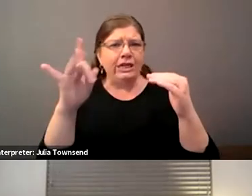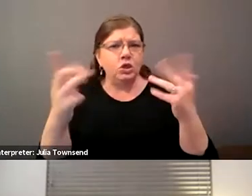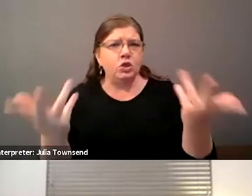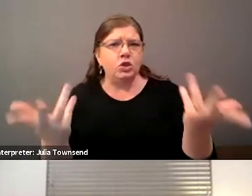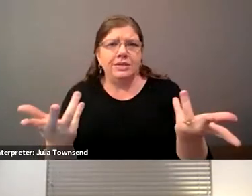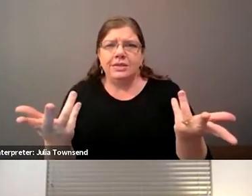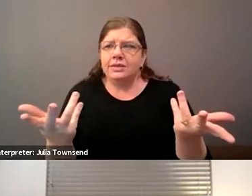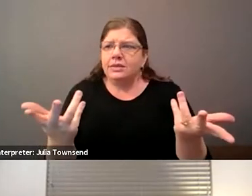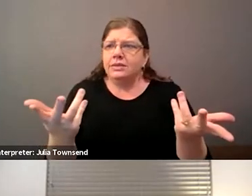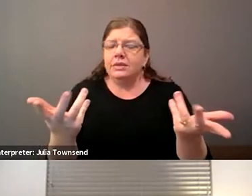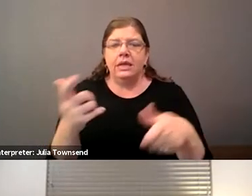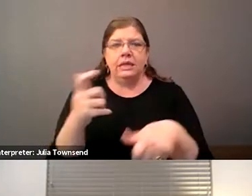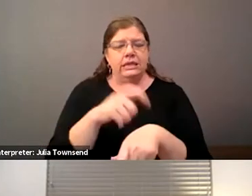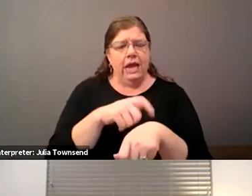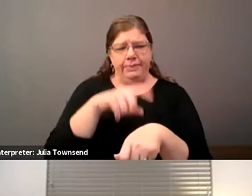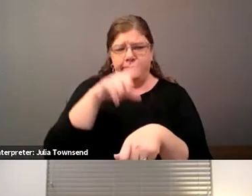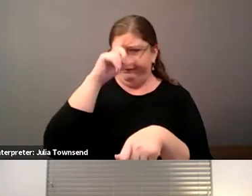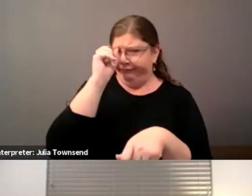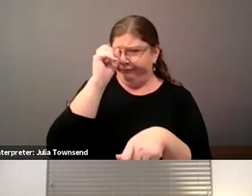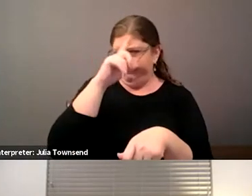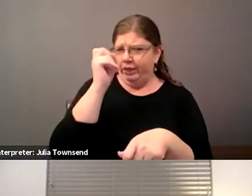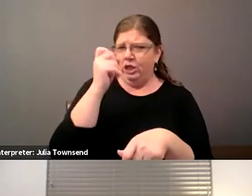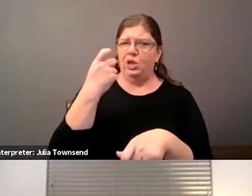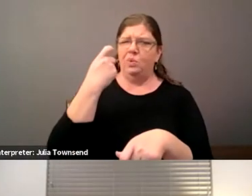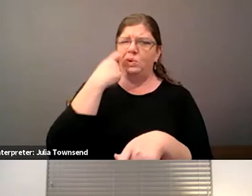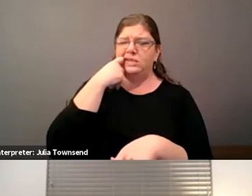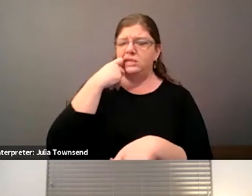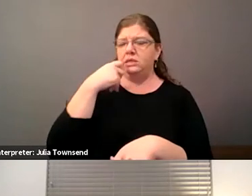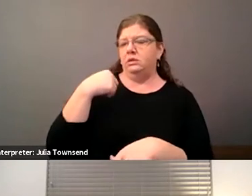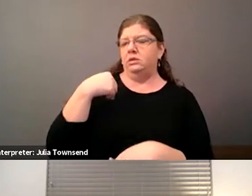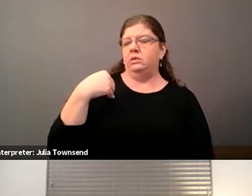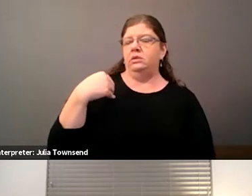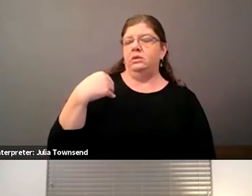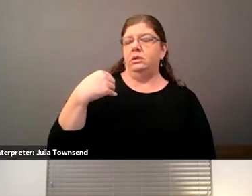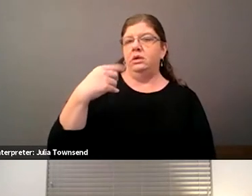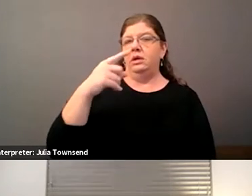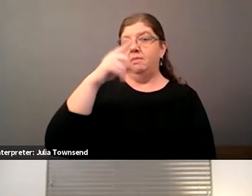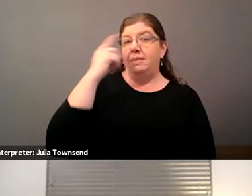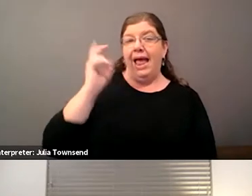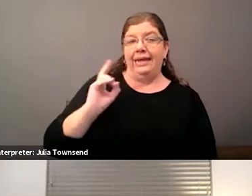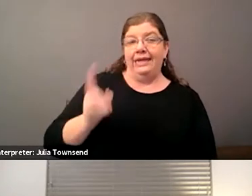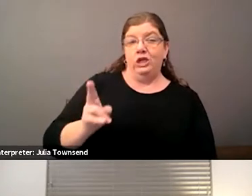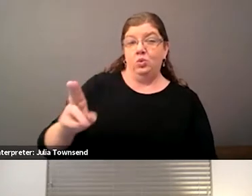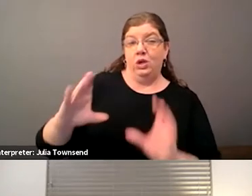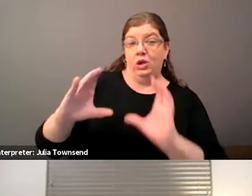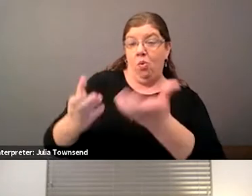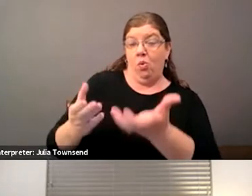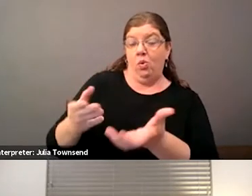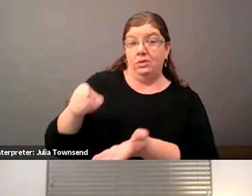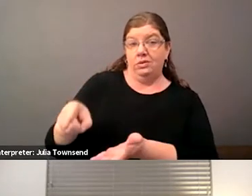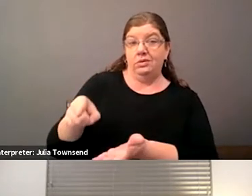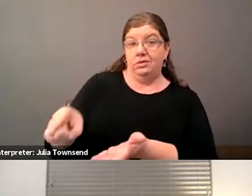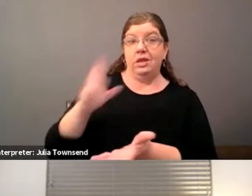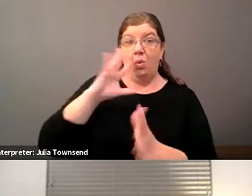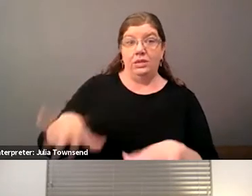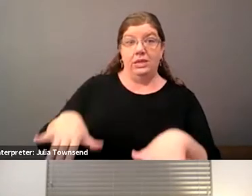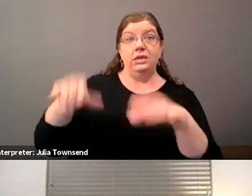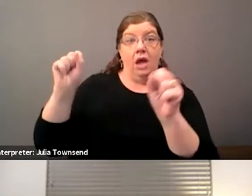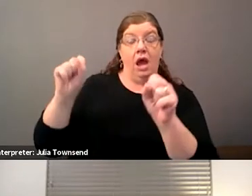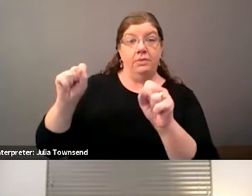the timing is suspect of the recent black history course that was uh adopted